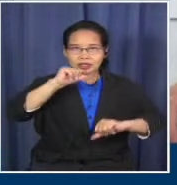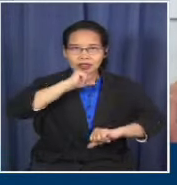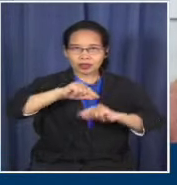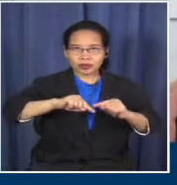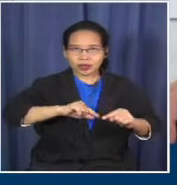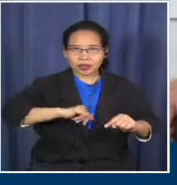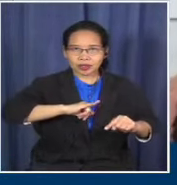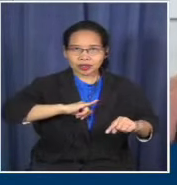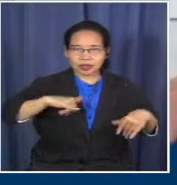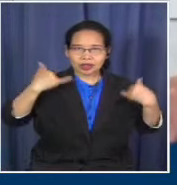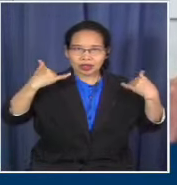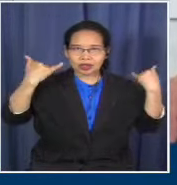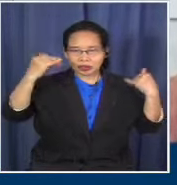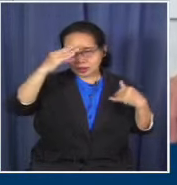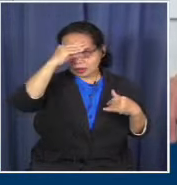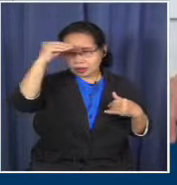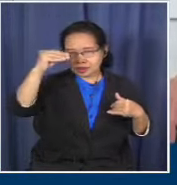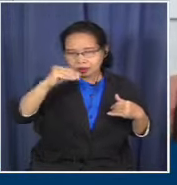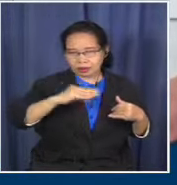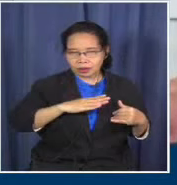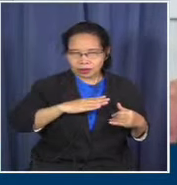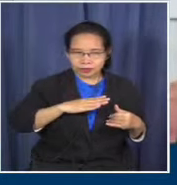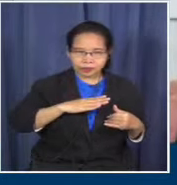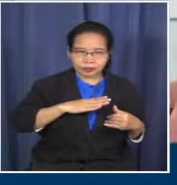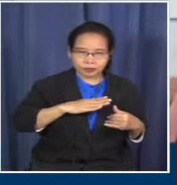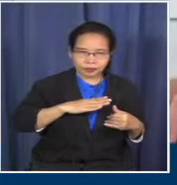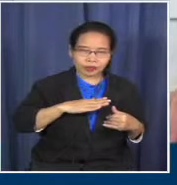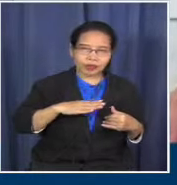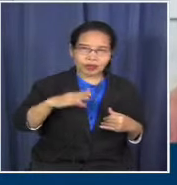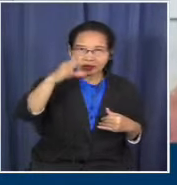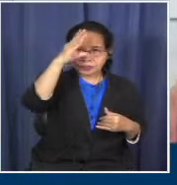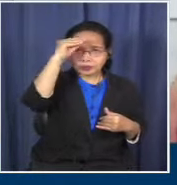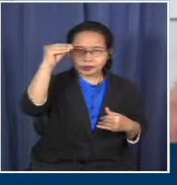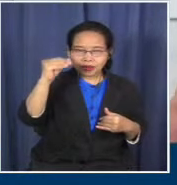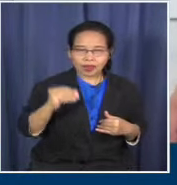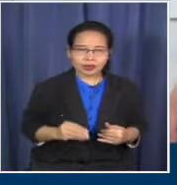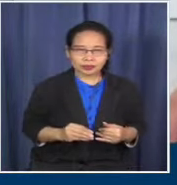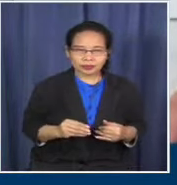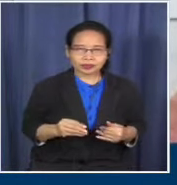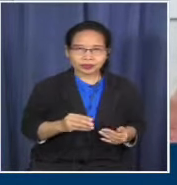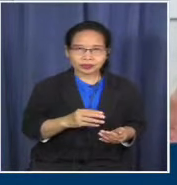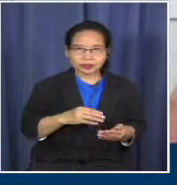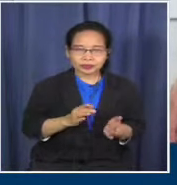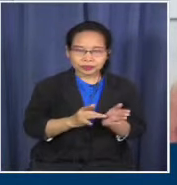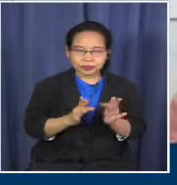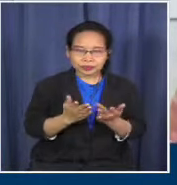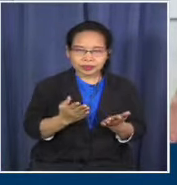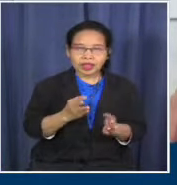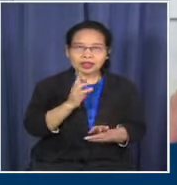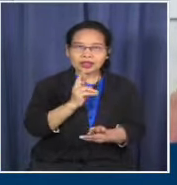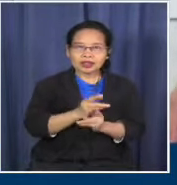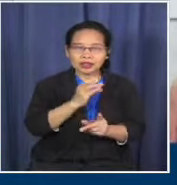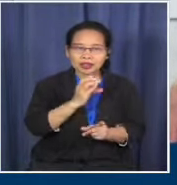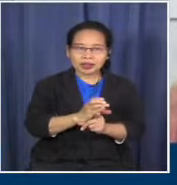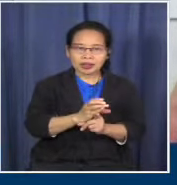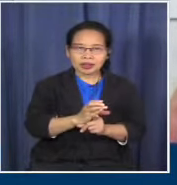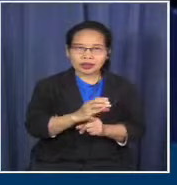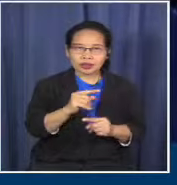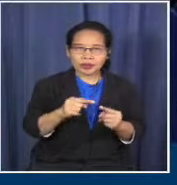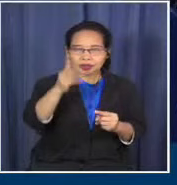As a boy, I liked science. I said, what the Bible is saying is really correct.